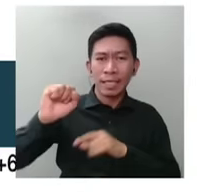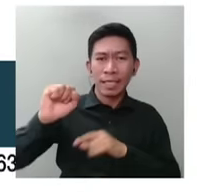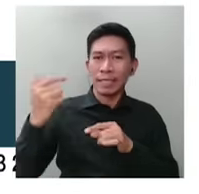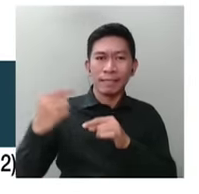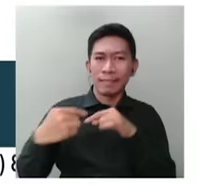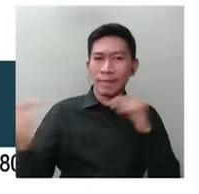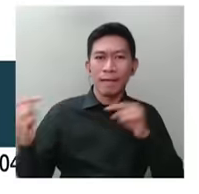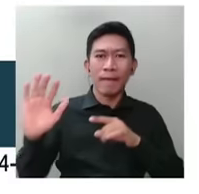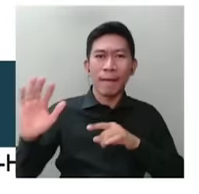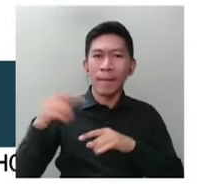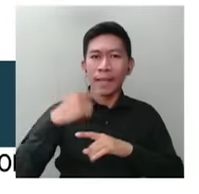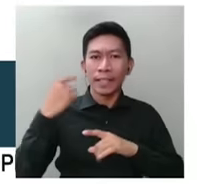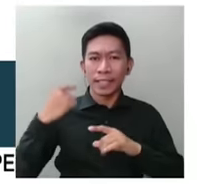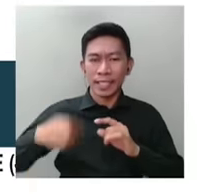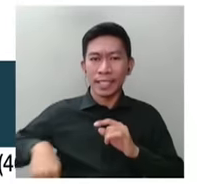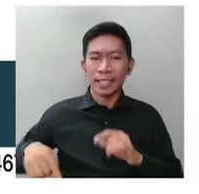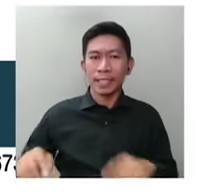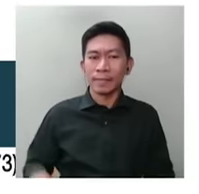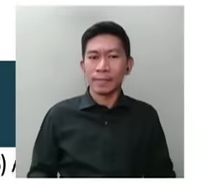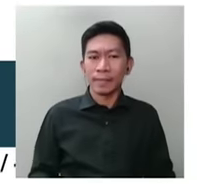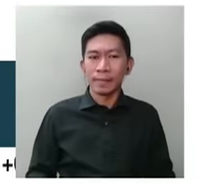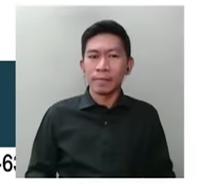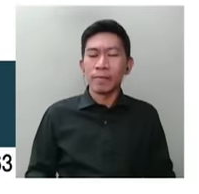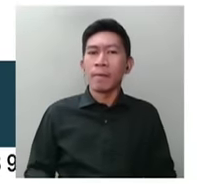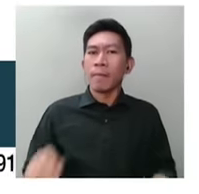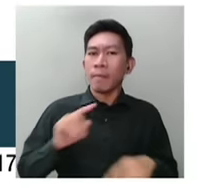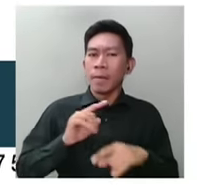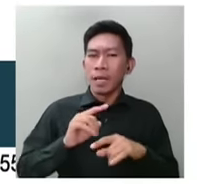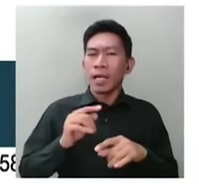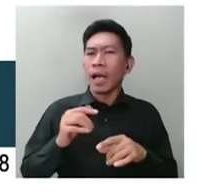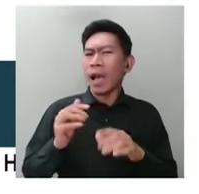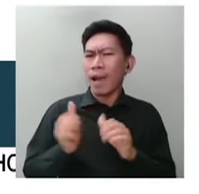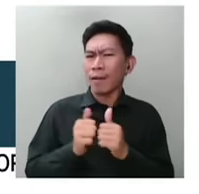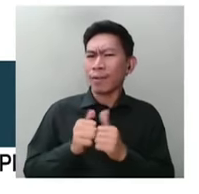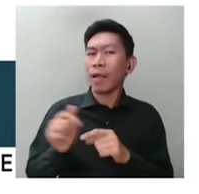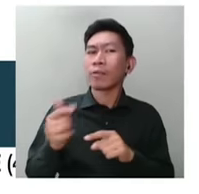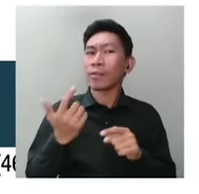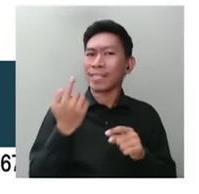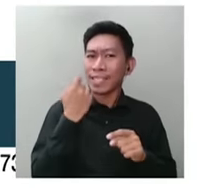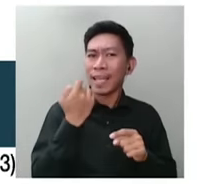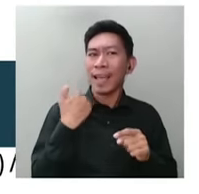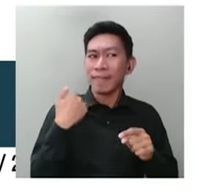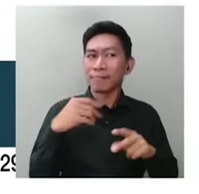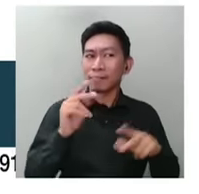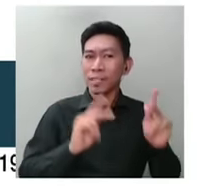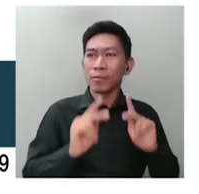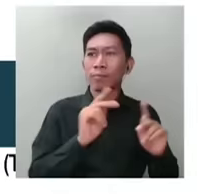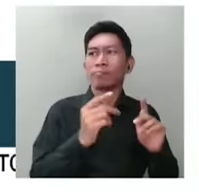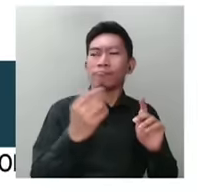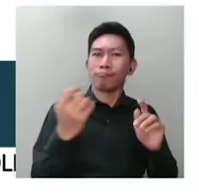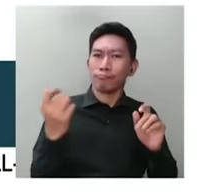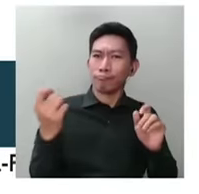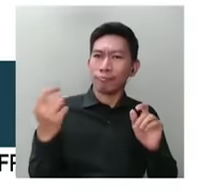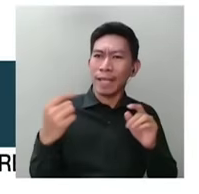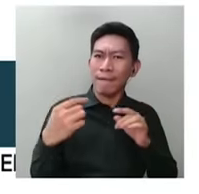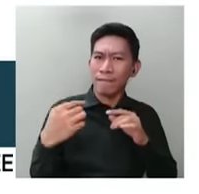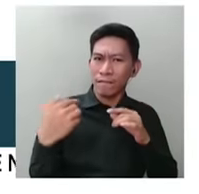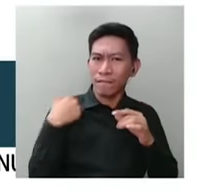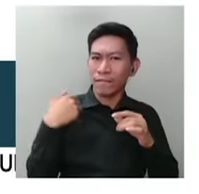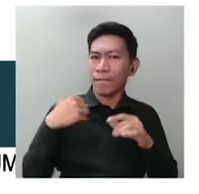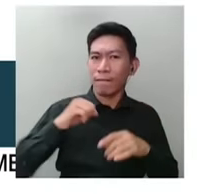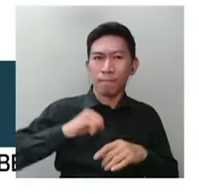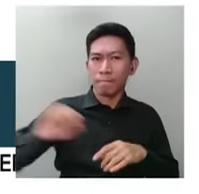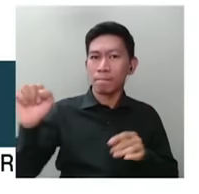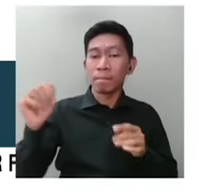then, aside from all these individual rejections of this latest attempt by China, how do you then move a